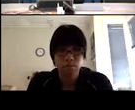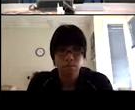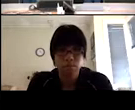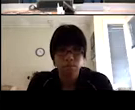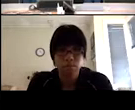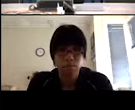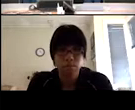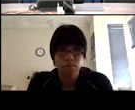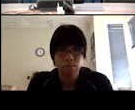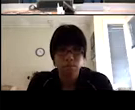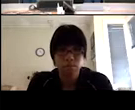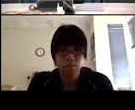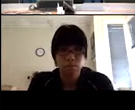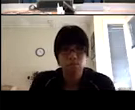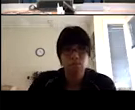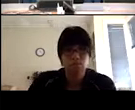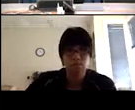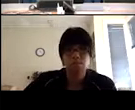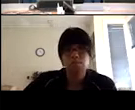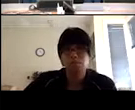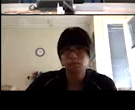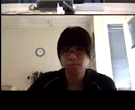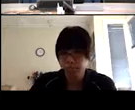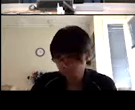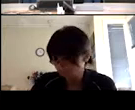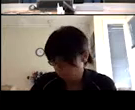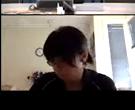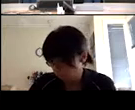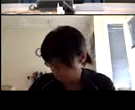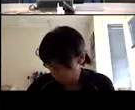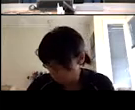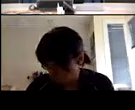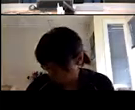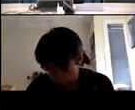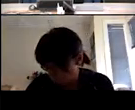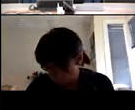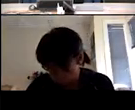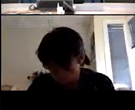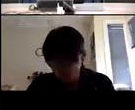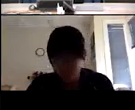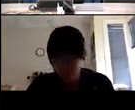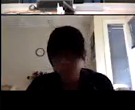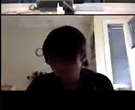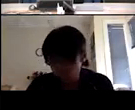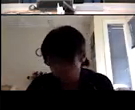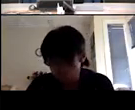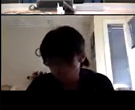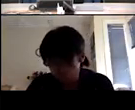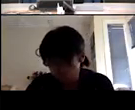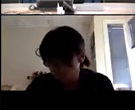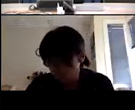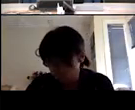welcome, are situated within the humanitarian discourses. These discourses stem from